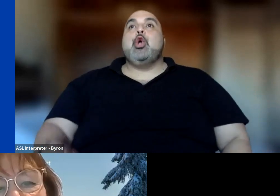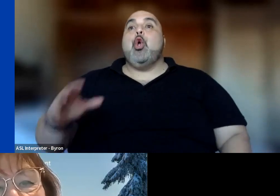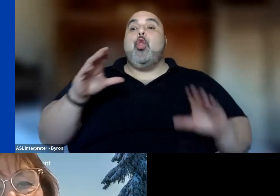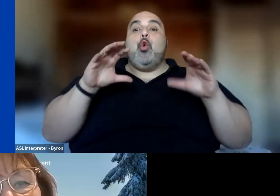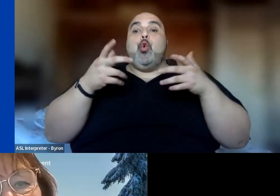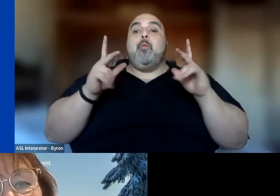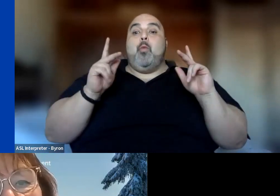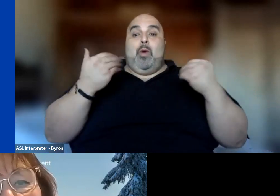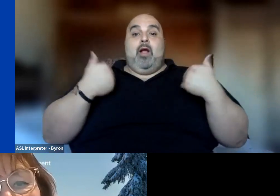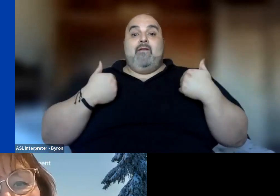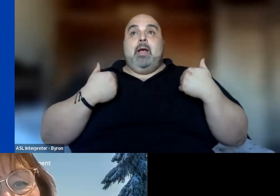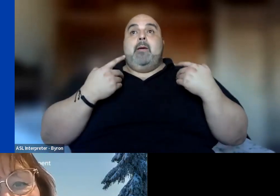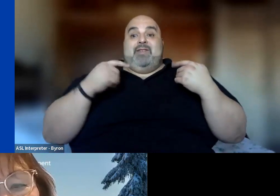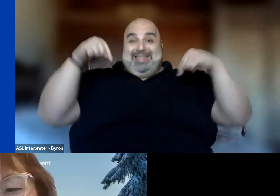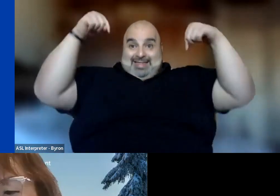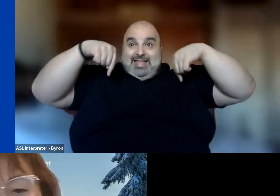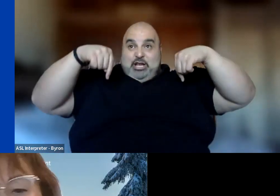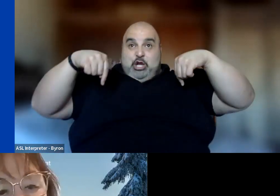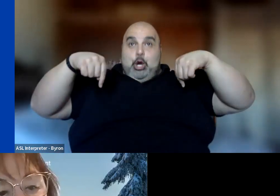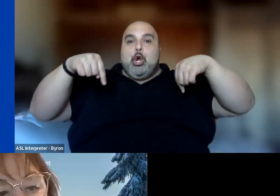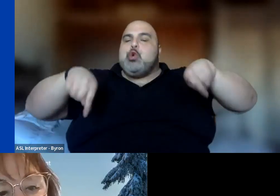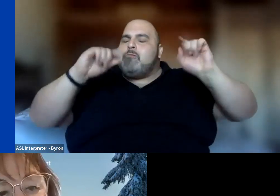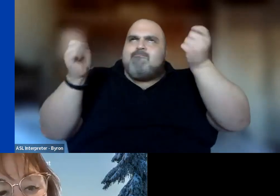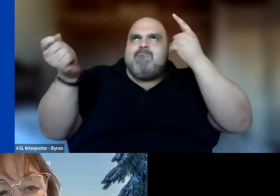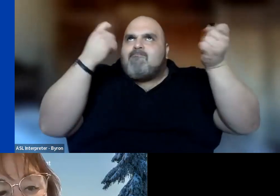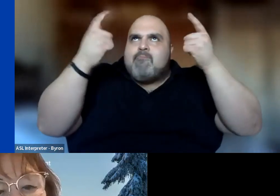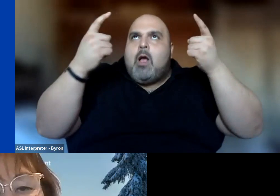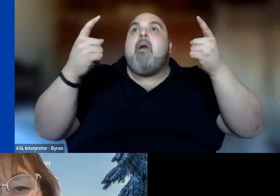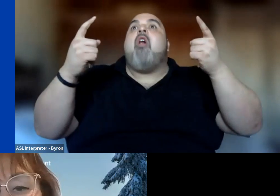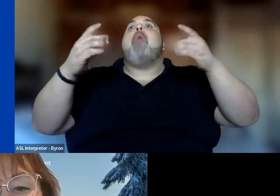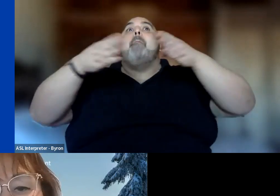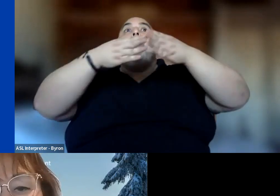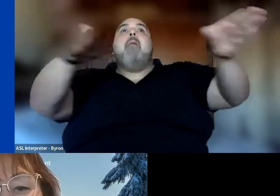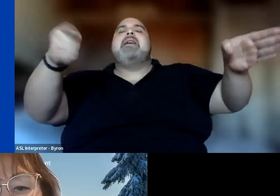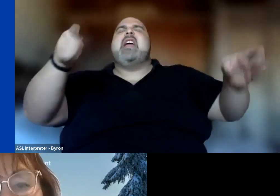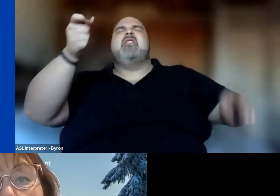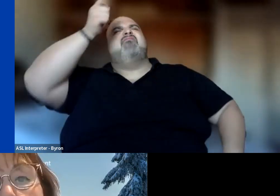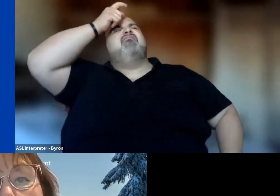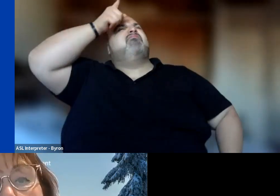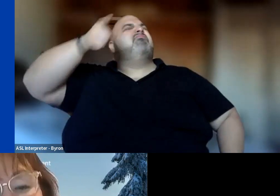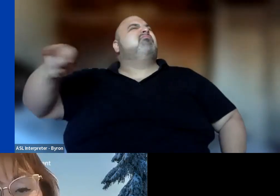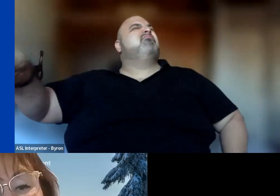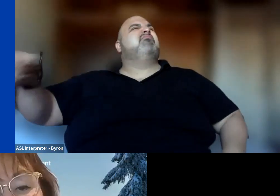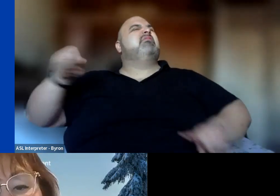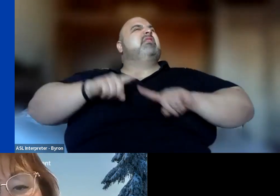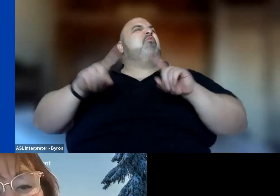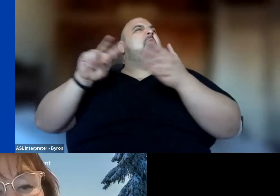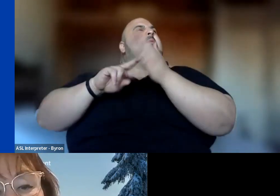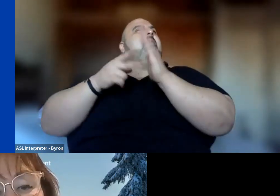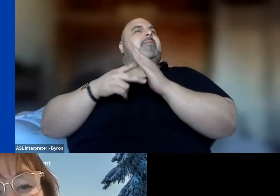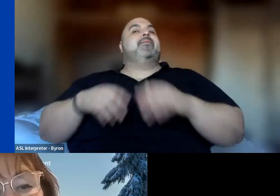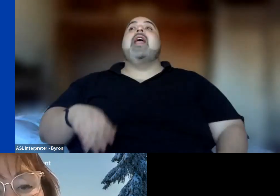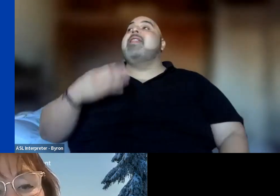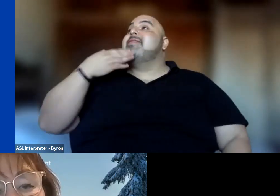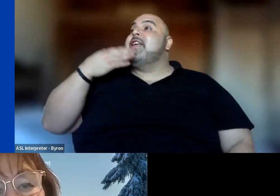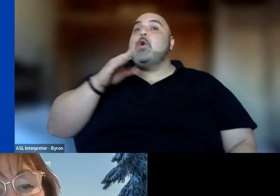people understand it, but the broader public. Thank you so much, Blanca. And just so, and for those of you who don't know, Blanca